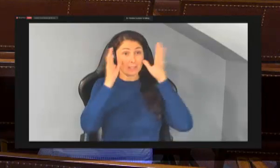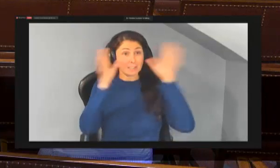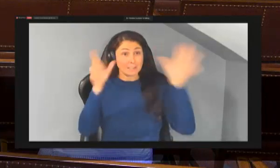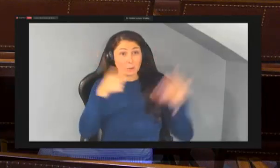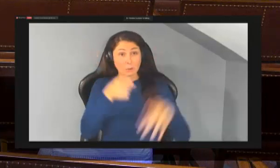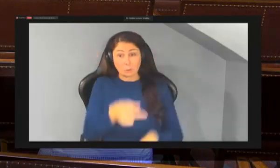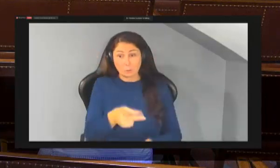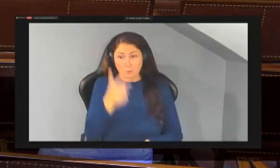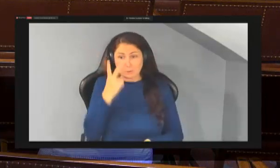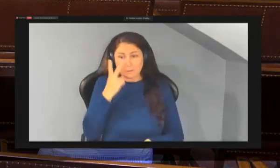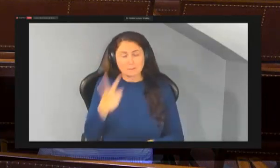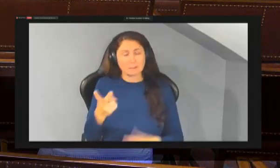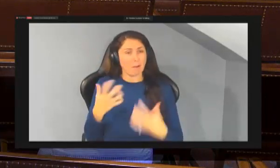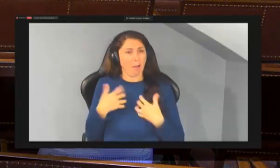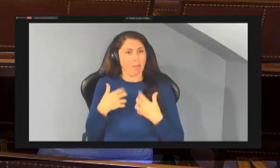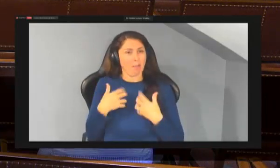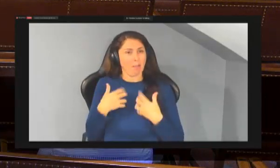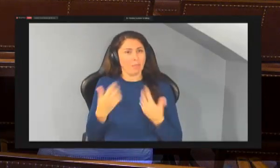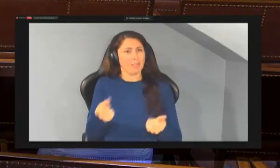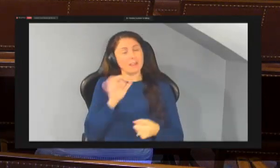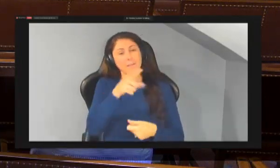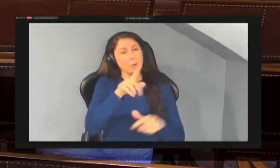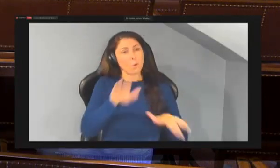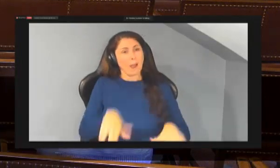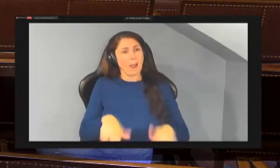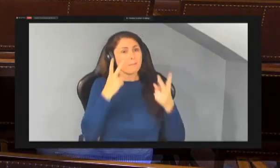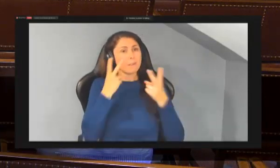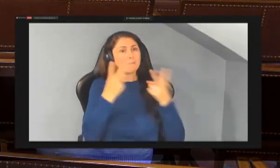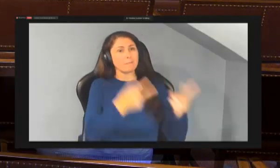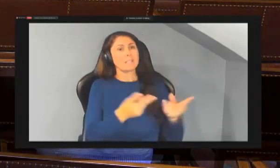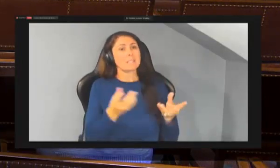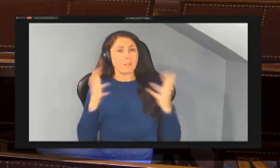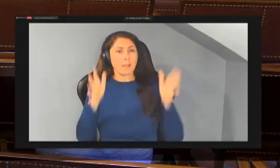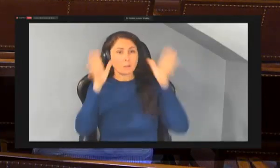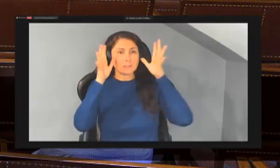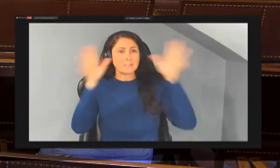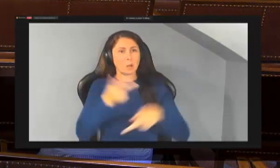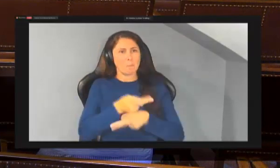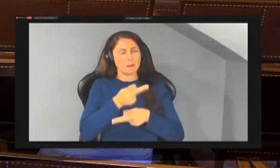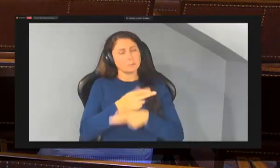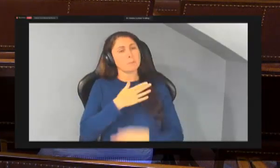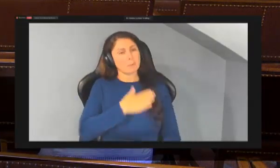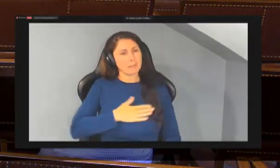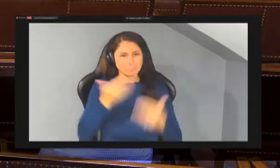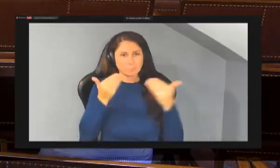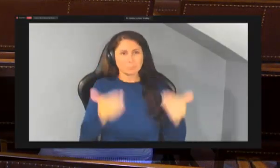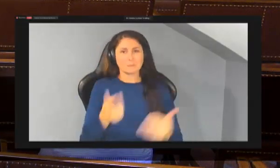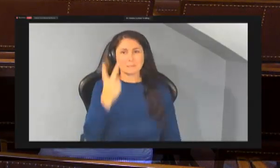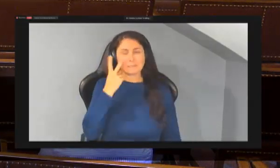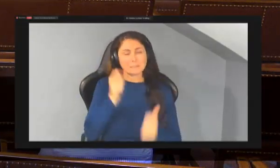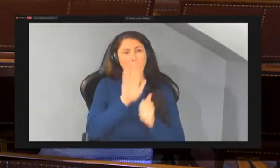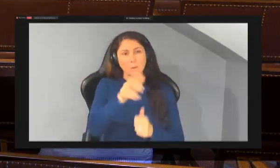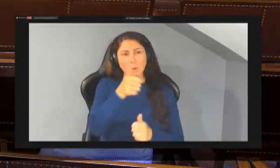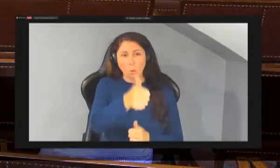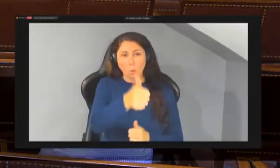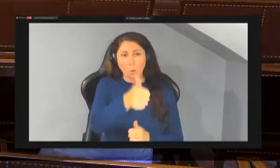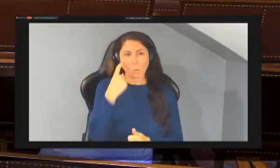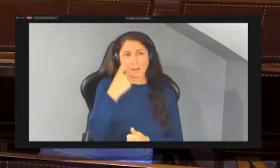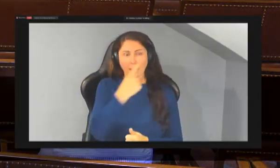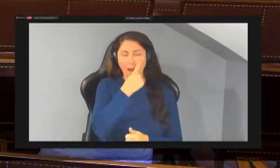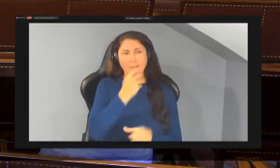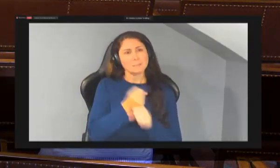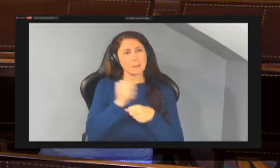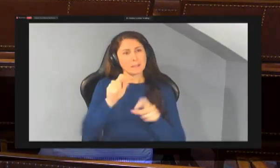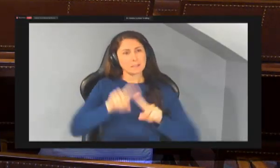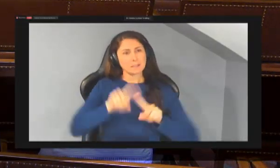visited properties or areas with and without deer management, please do so and see with your own eyes. It makes a difference